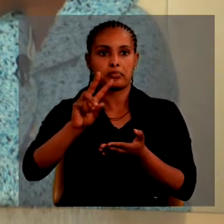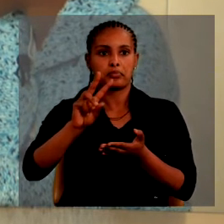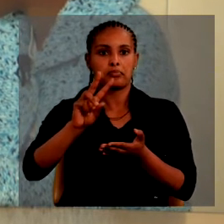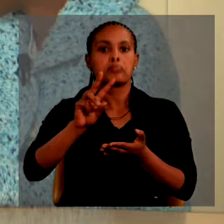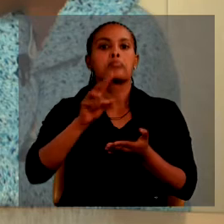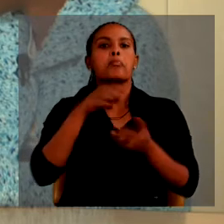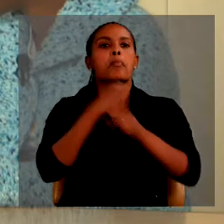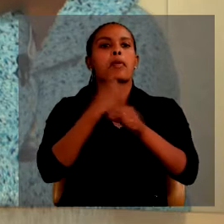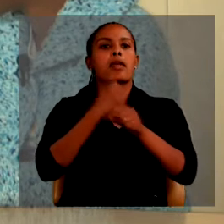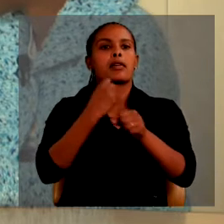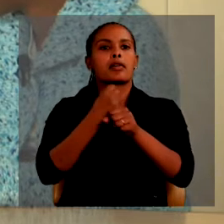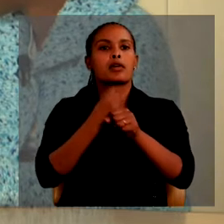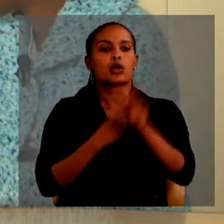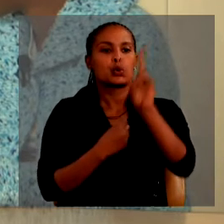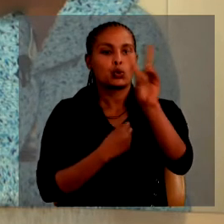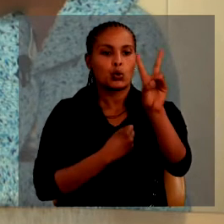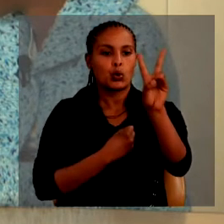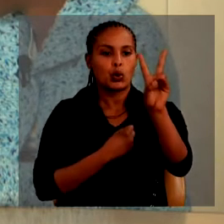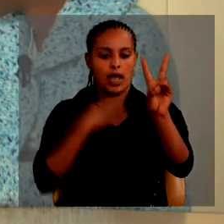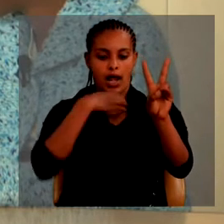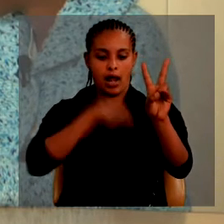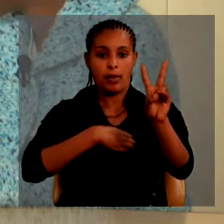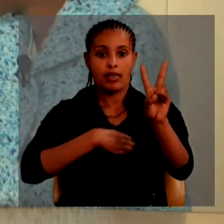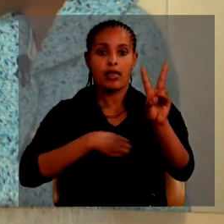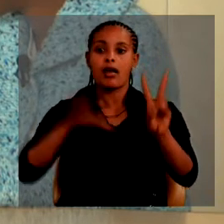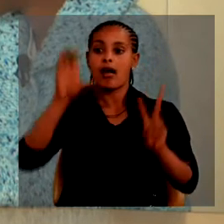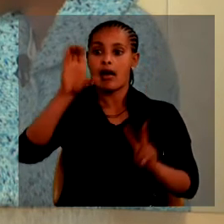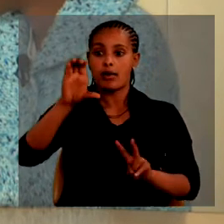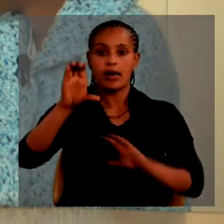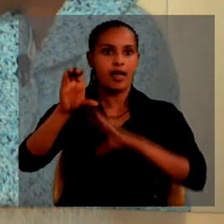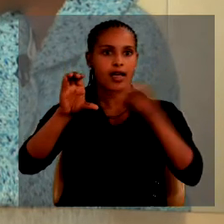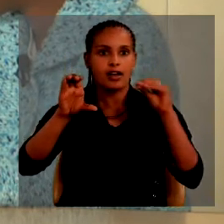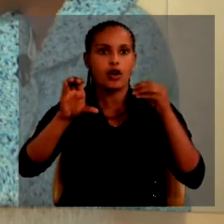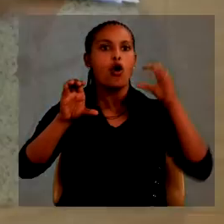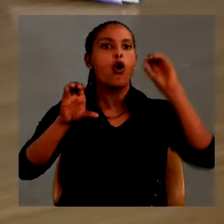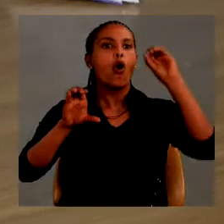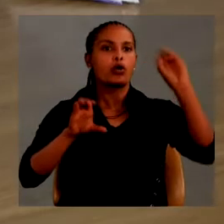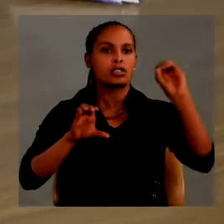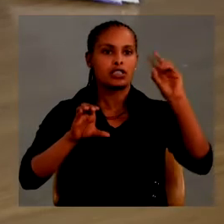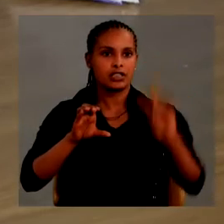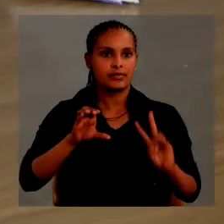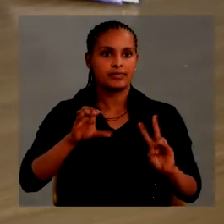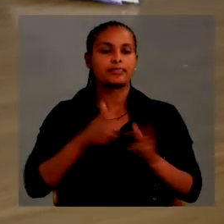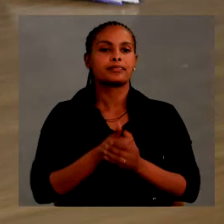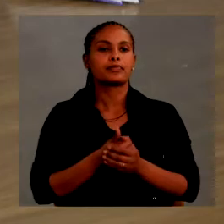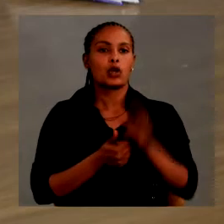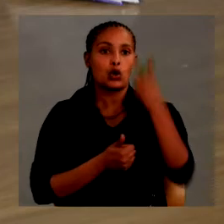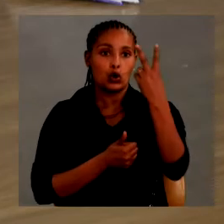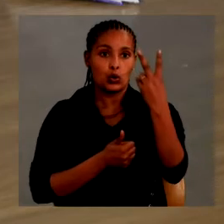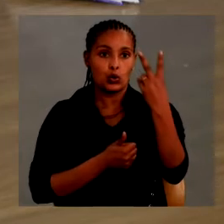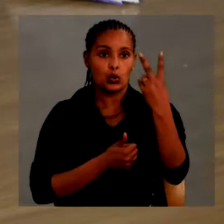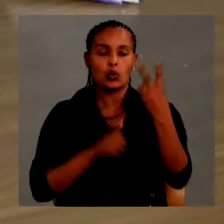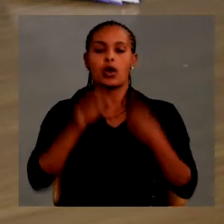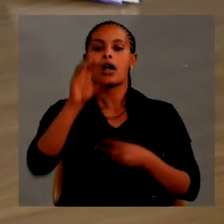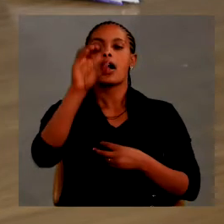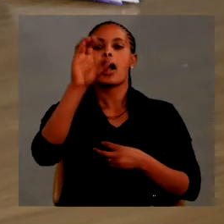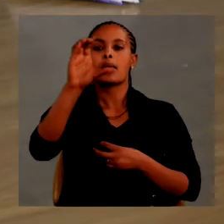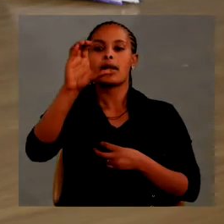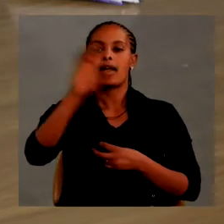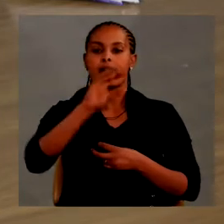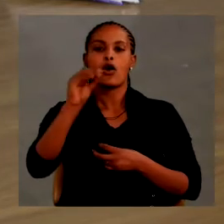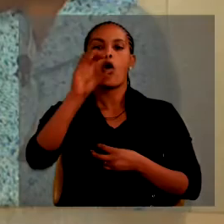it's made of two elements, carbon and oxygen. Two elements, carbon and